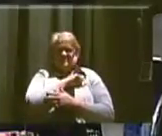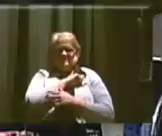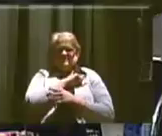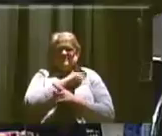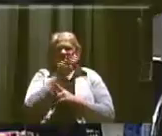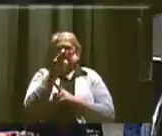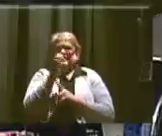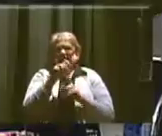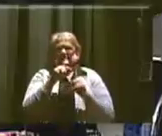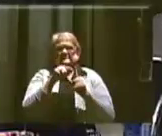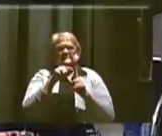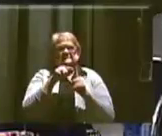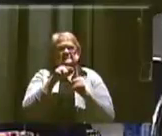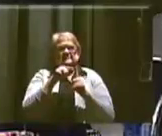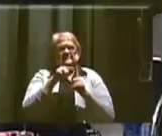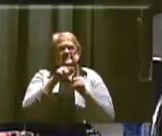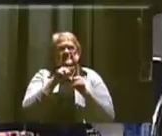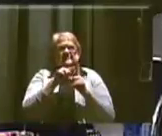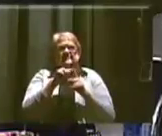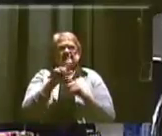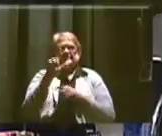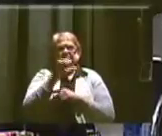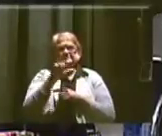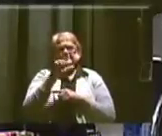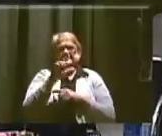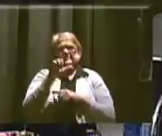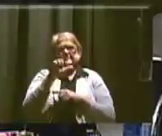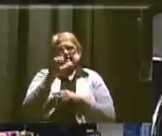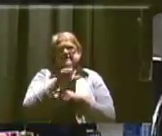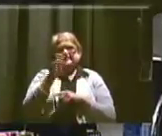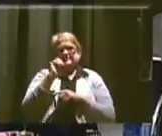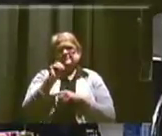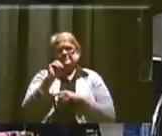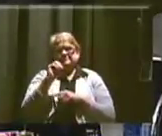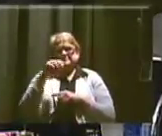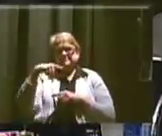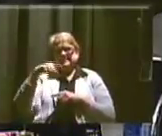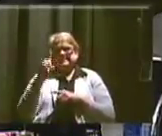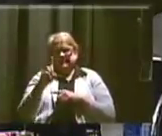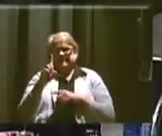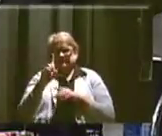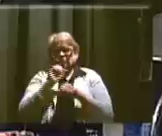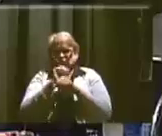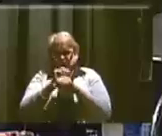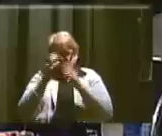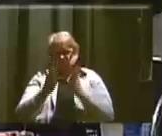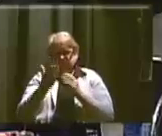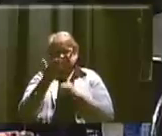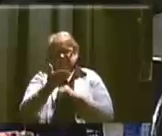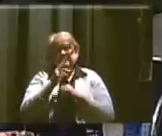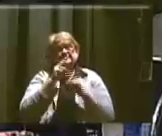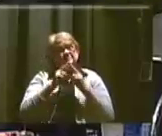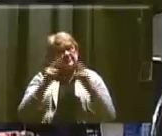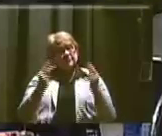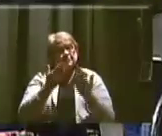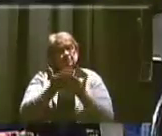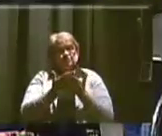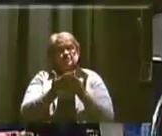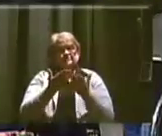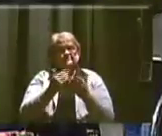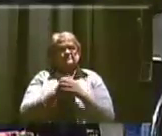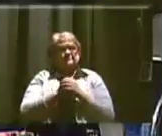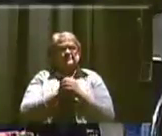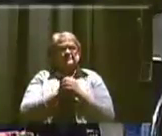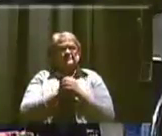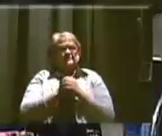is a Louisville Metro Police Department employee. And he is tremendous. The feedback that I